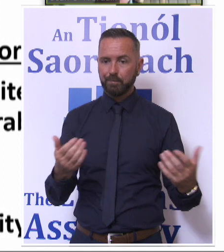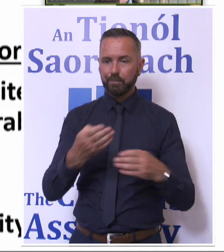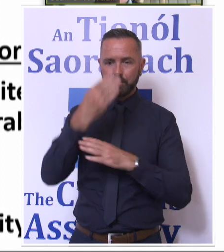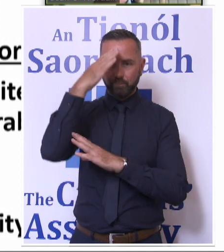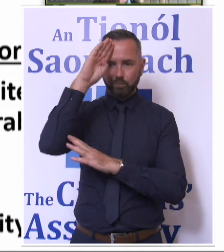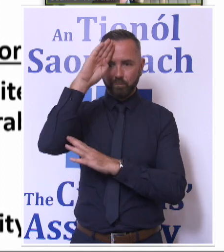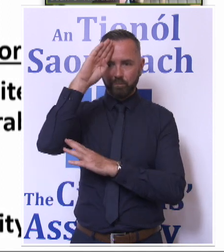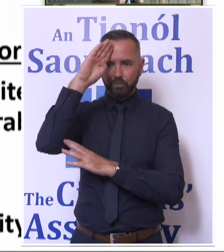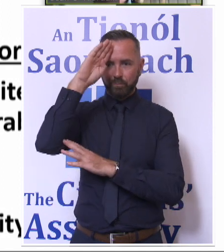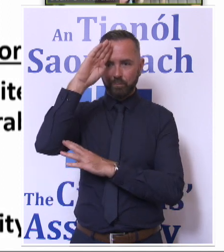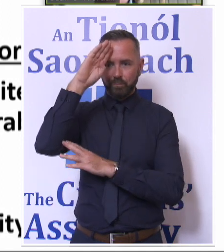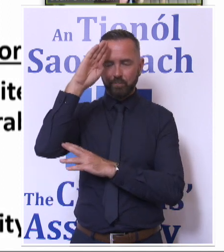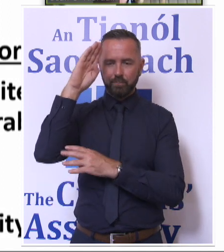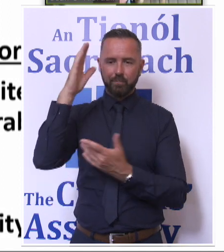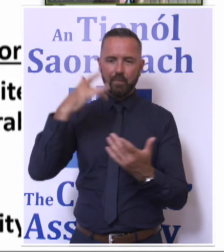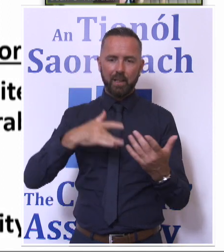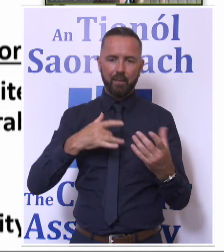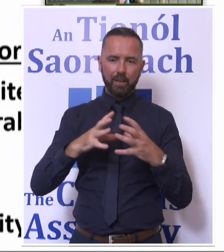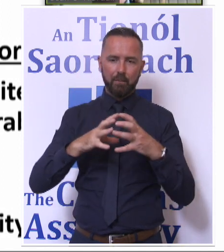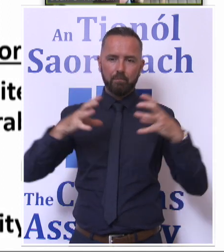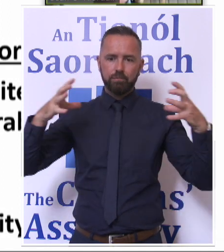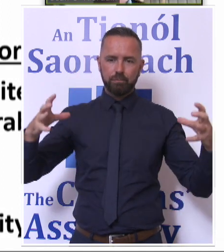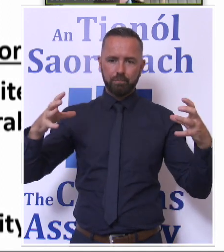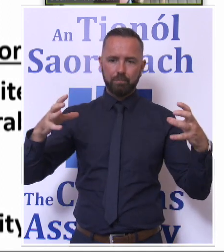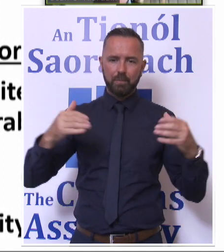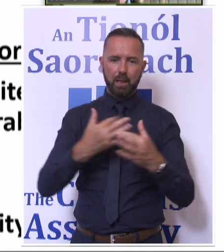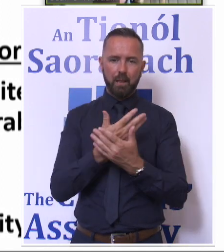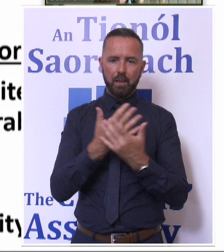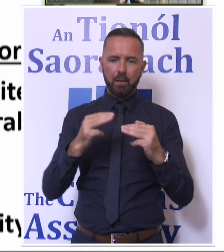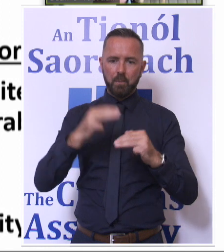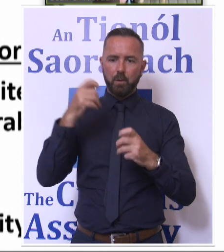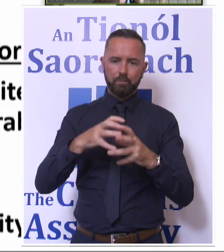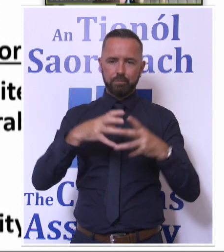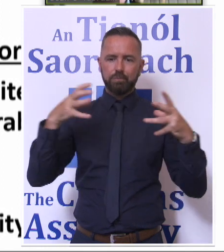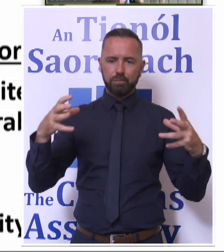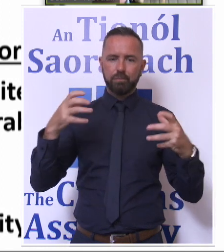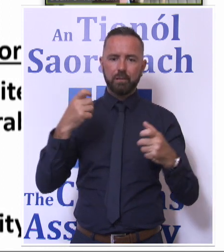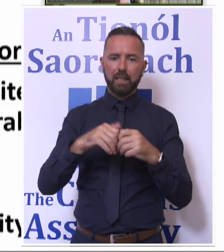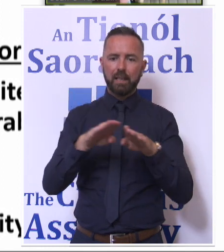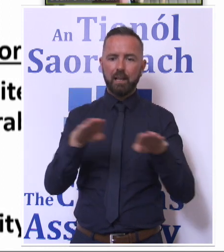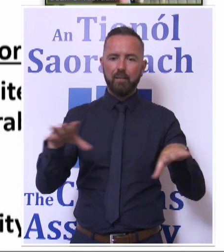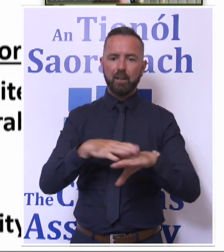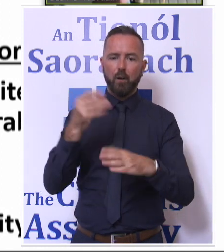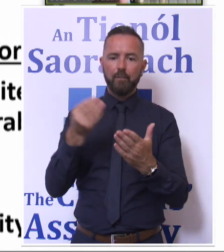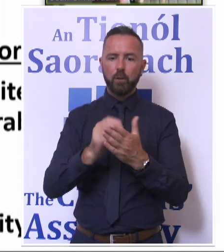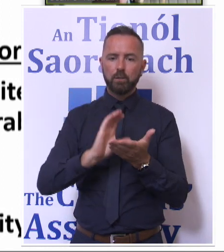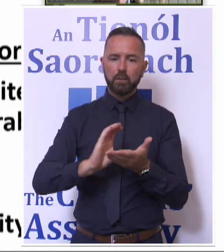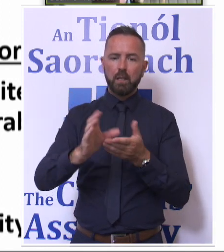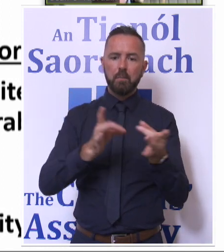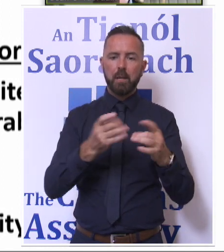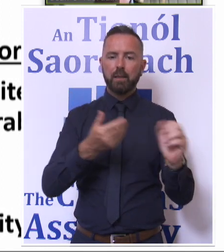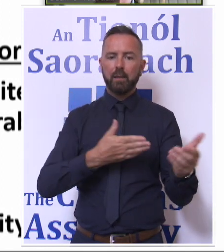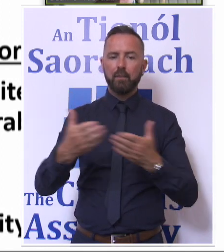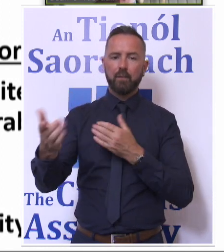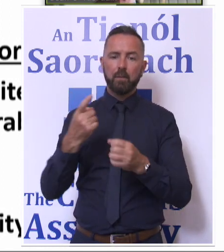Ireland is far, far greater, in fact, than the so-called levelling up funds that are going to be made available. And again,